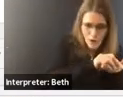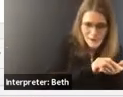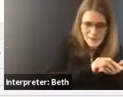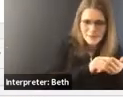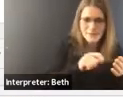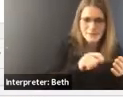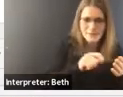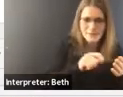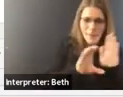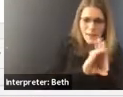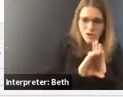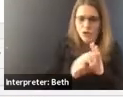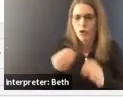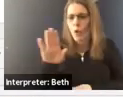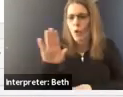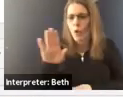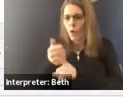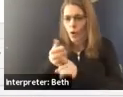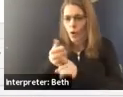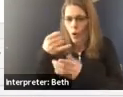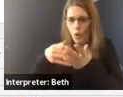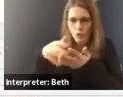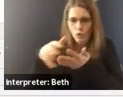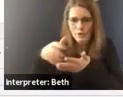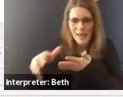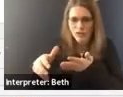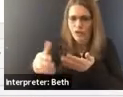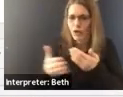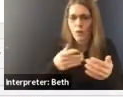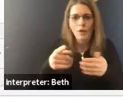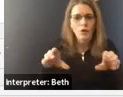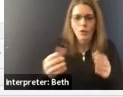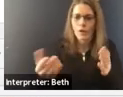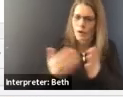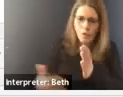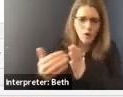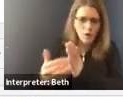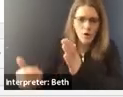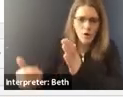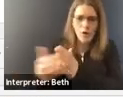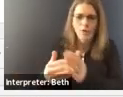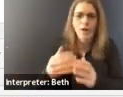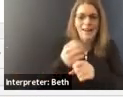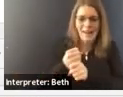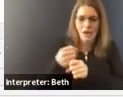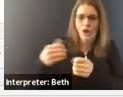doing it over and over again, take out a fresh piece of paper, put it over it, fix it.